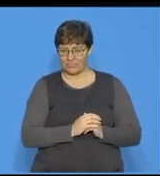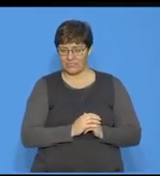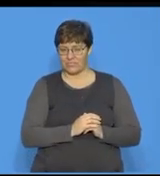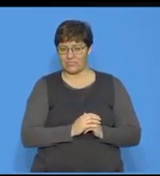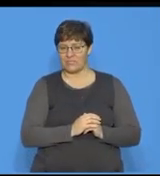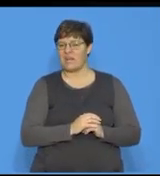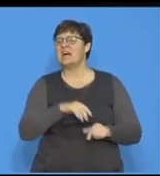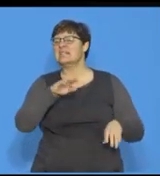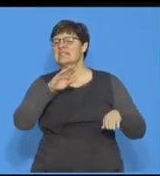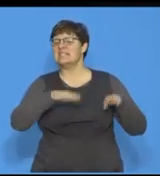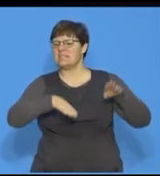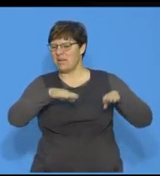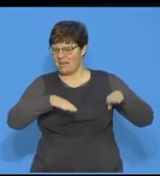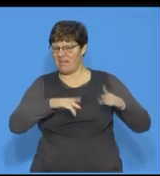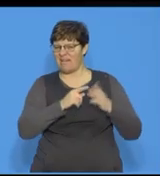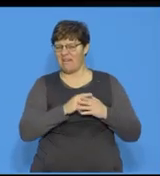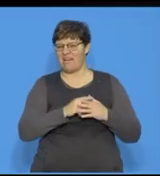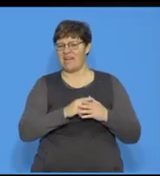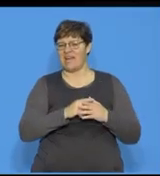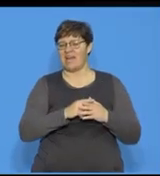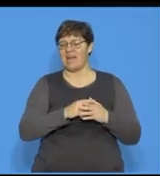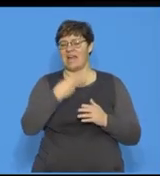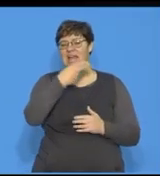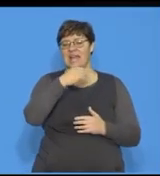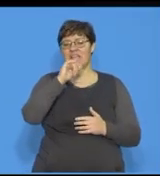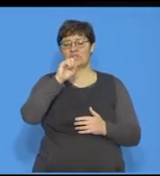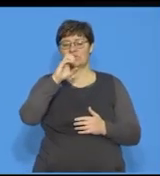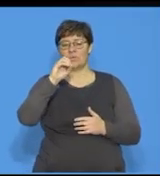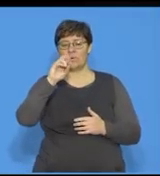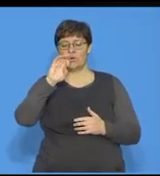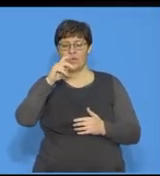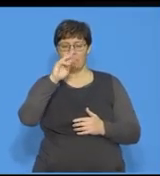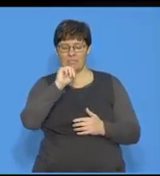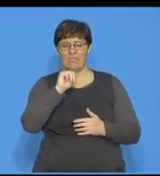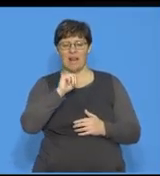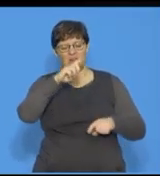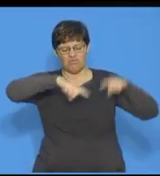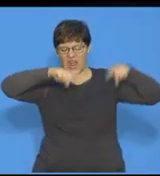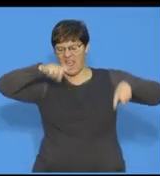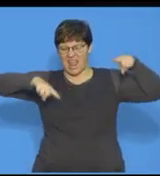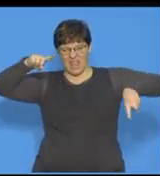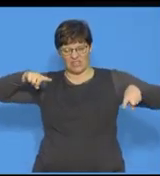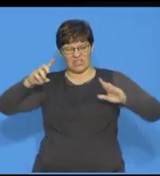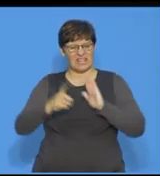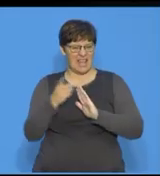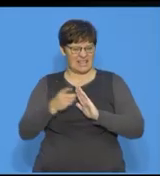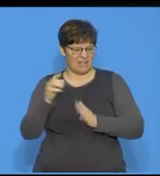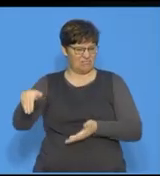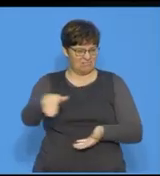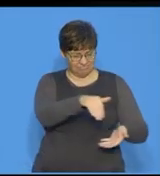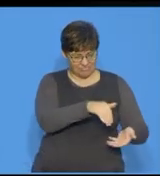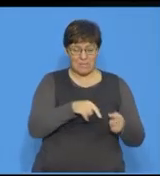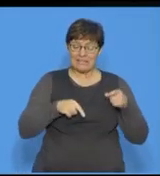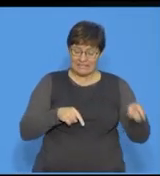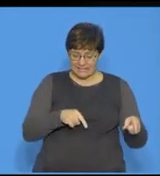as we use a histogram to record ranges of data. But here our ranges